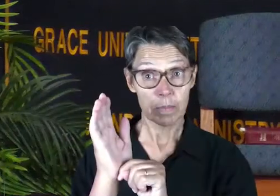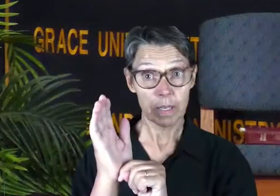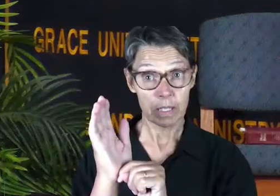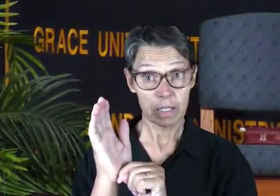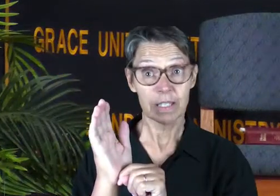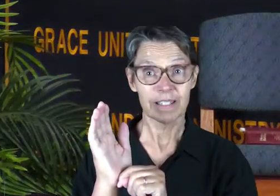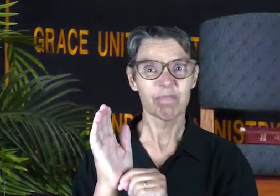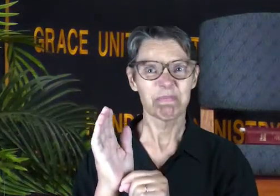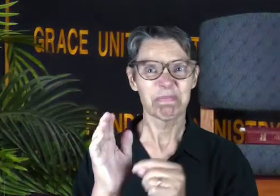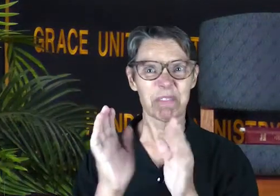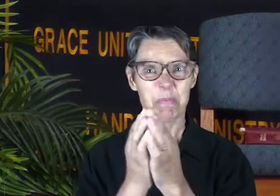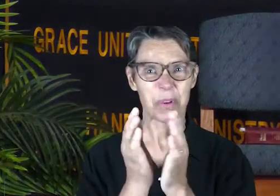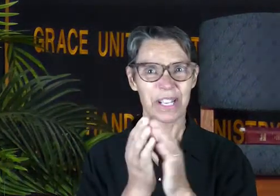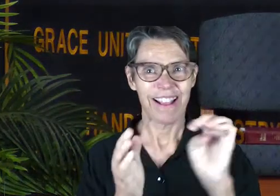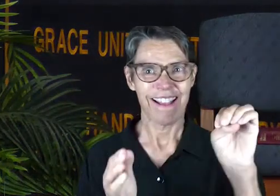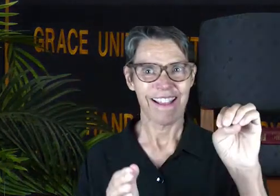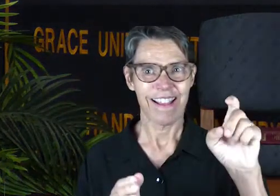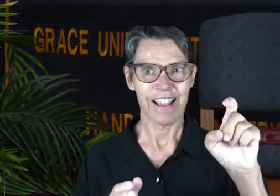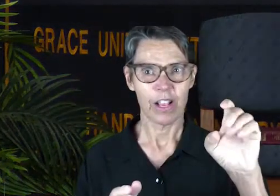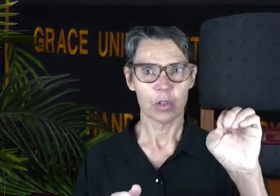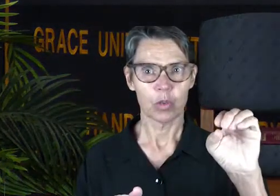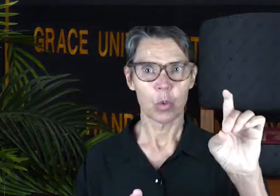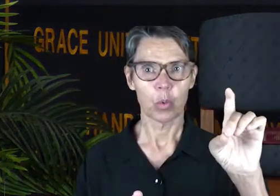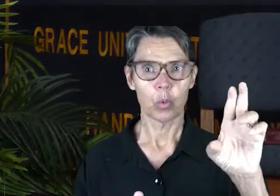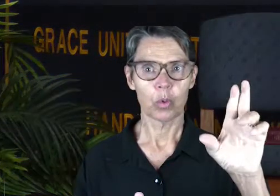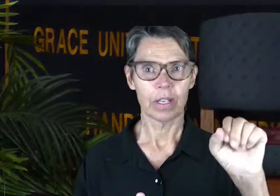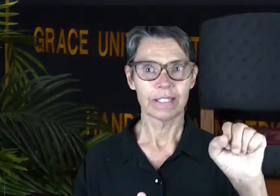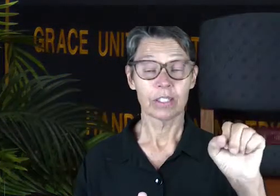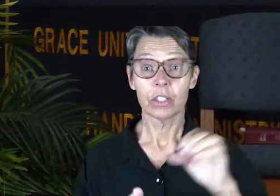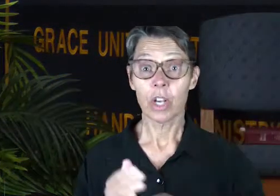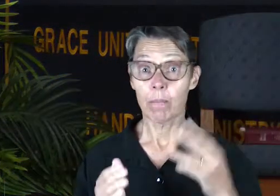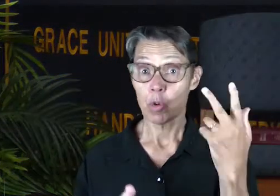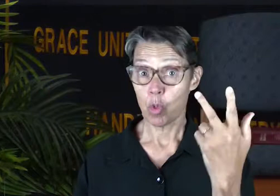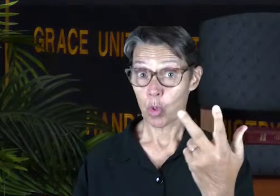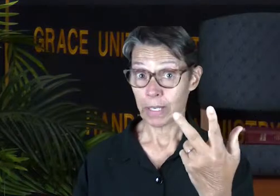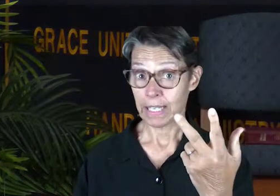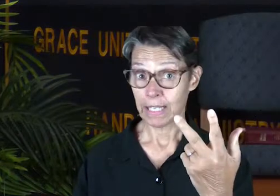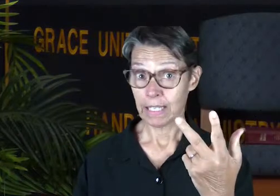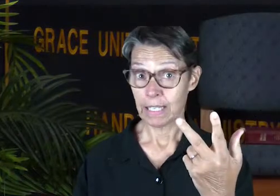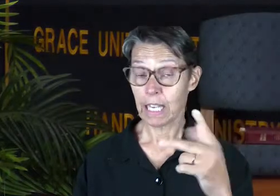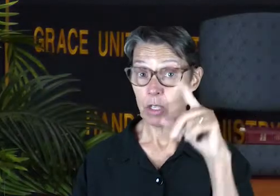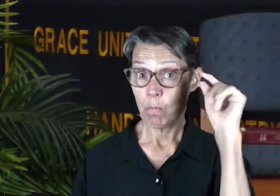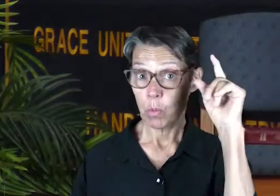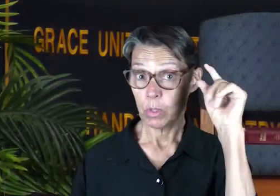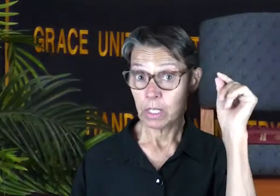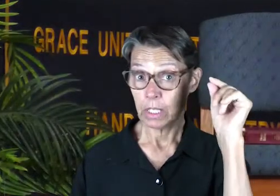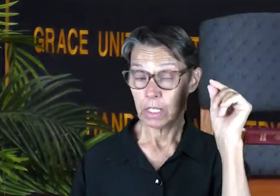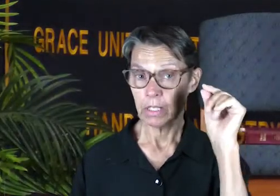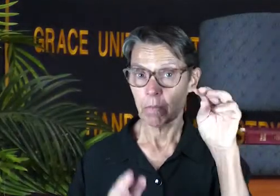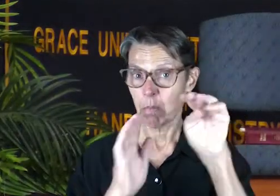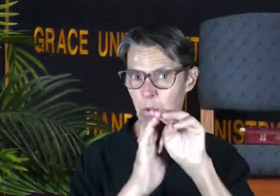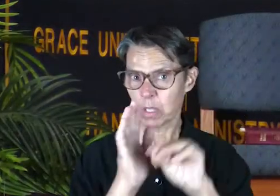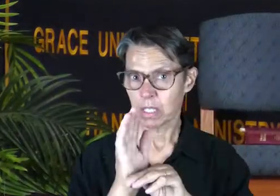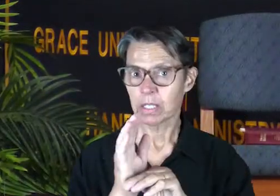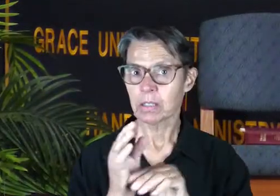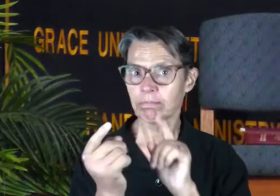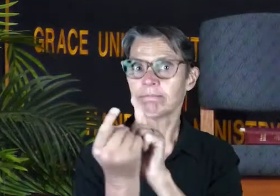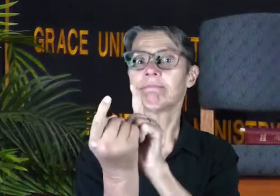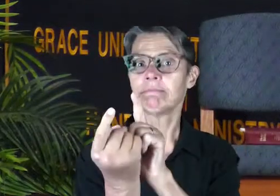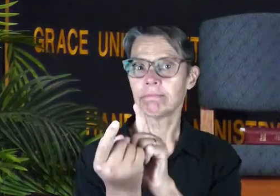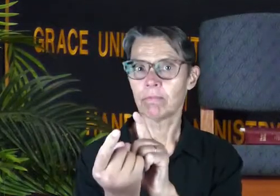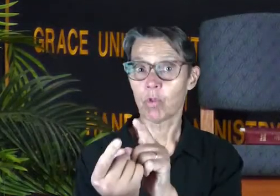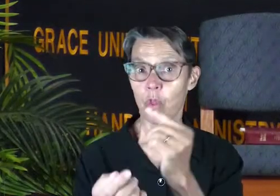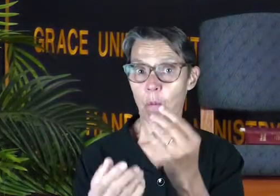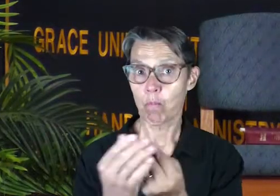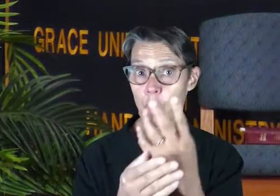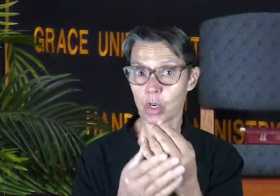Our Old Testament reading this morning is from the book of Exodus. In chapter 3, this is Moses at the burning bush, verses